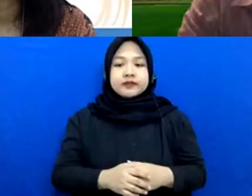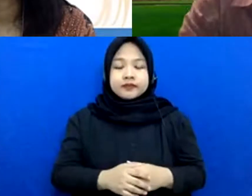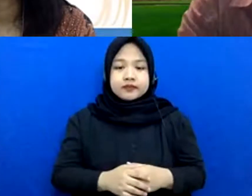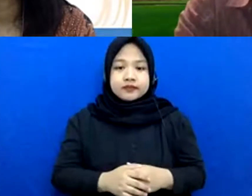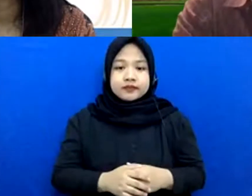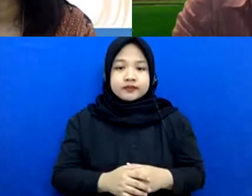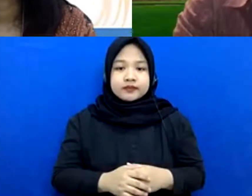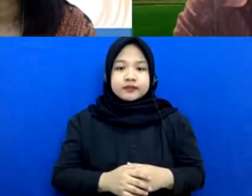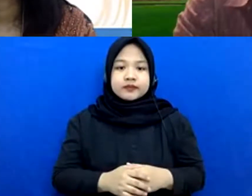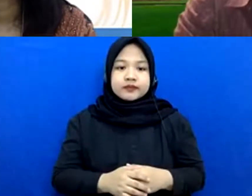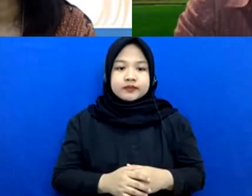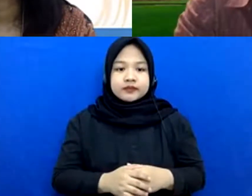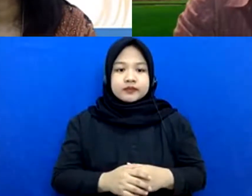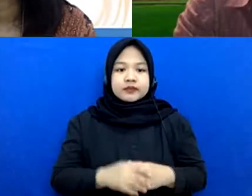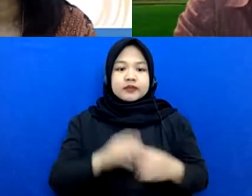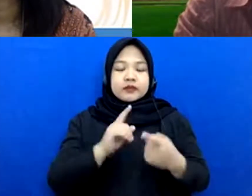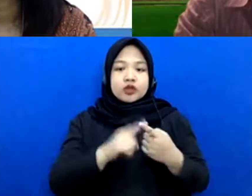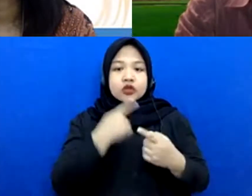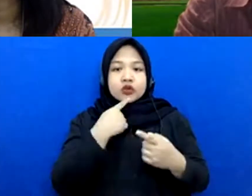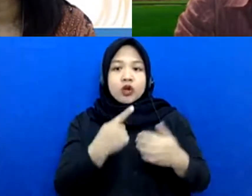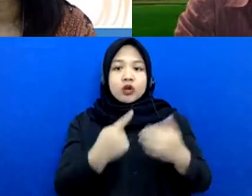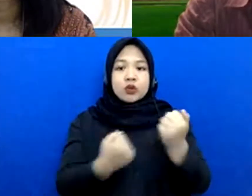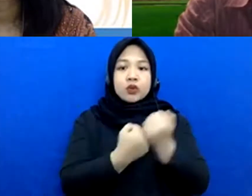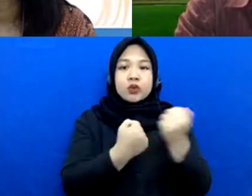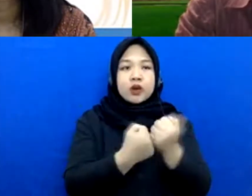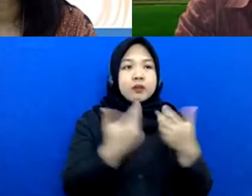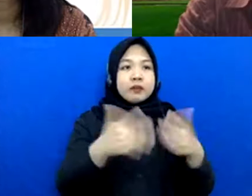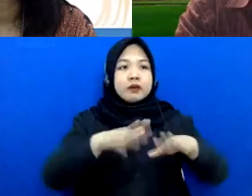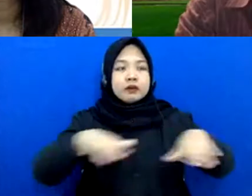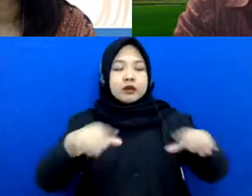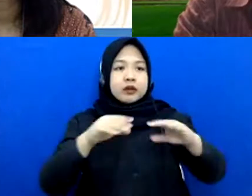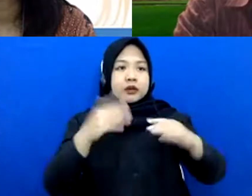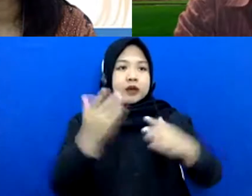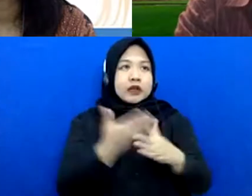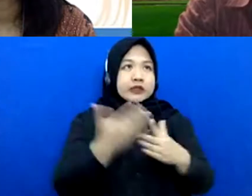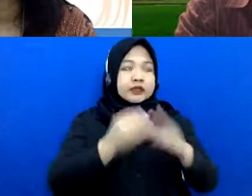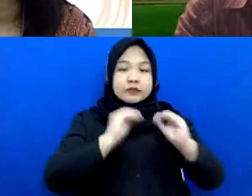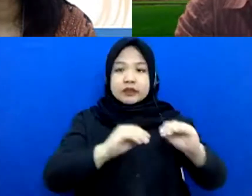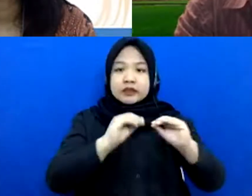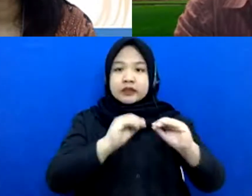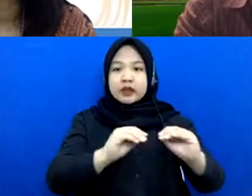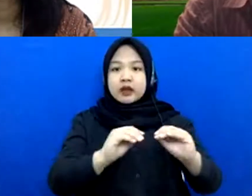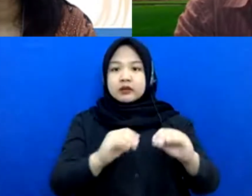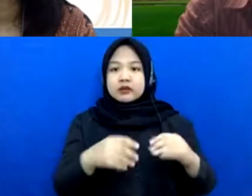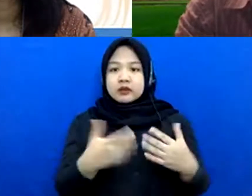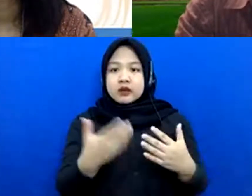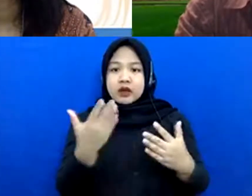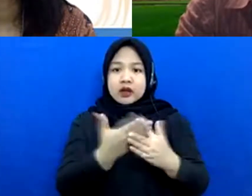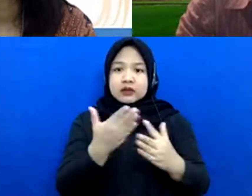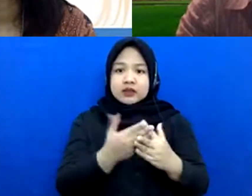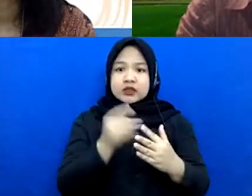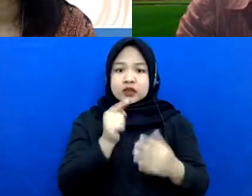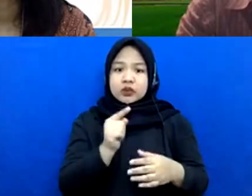It talks about support for children with disabilities to gain access to education. Is access really what you're getting